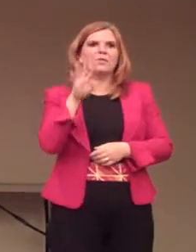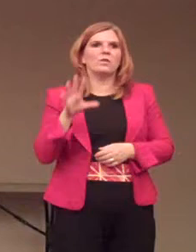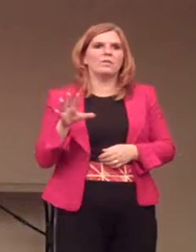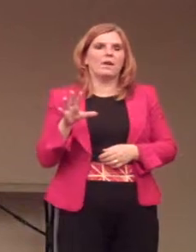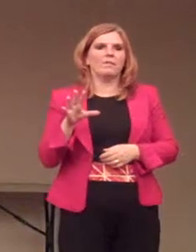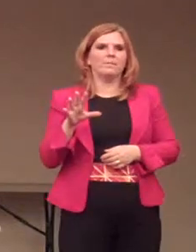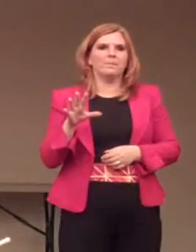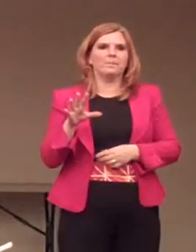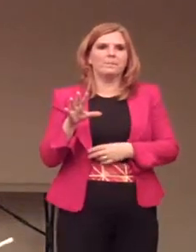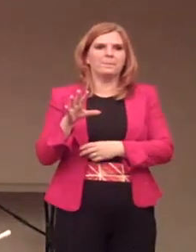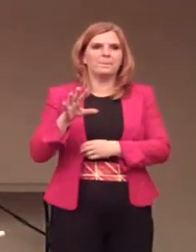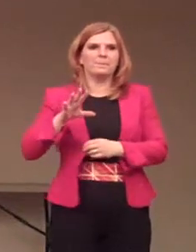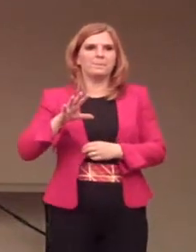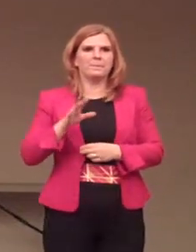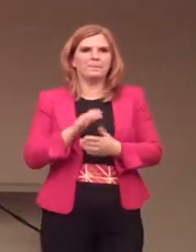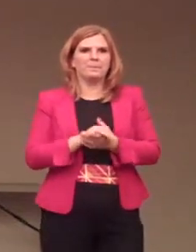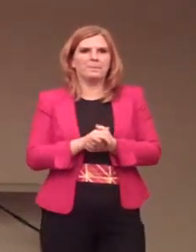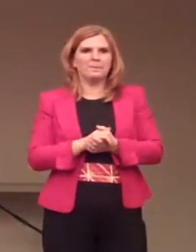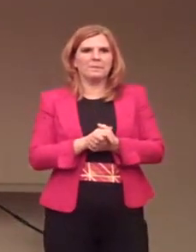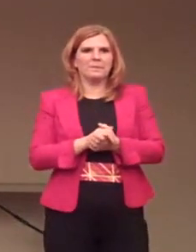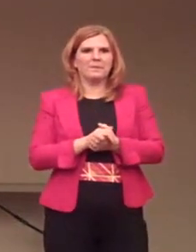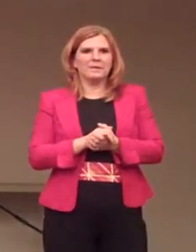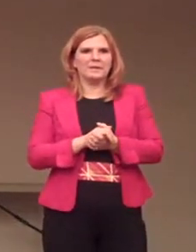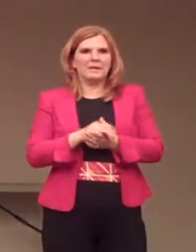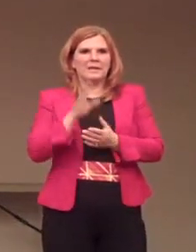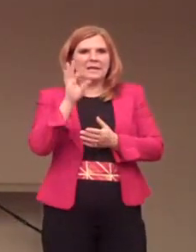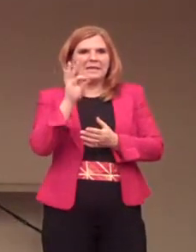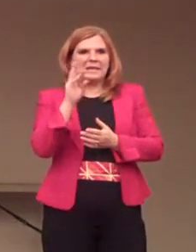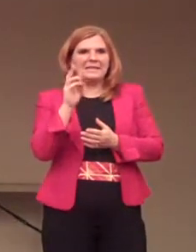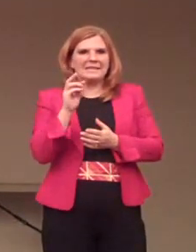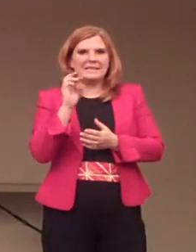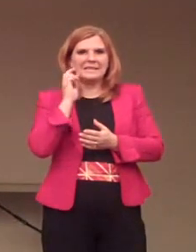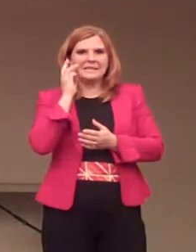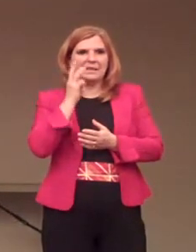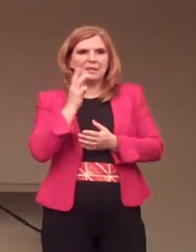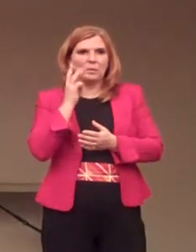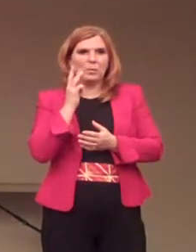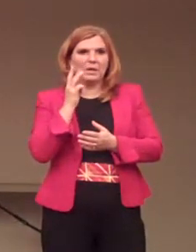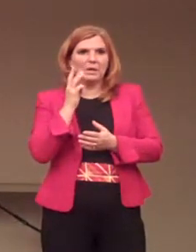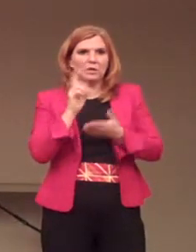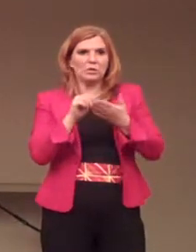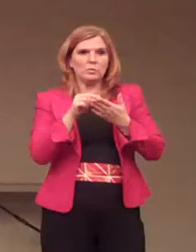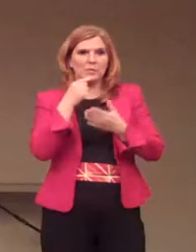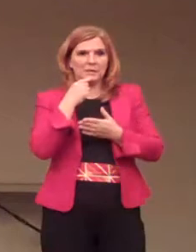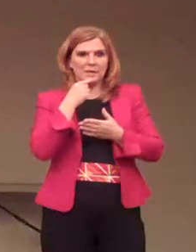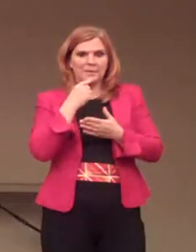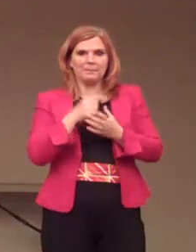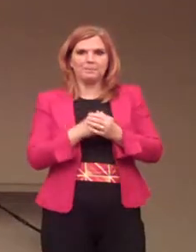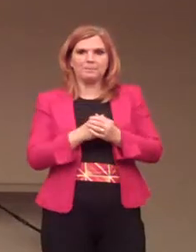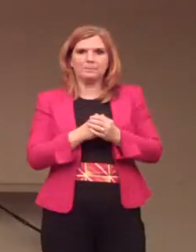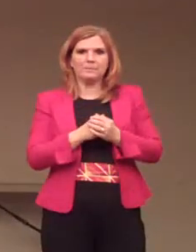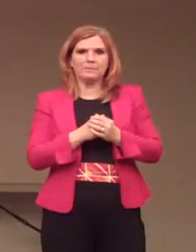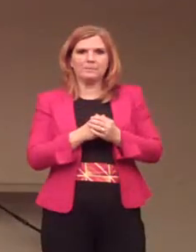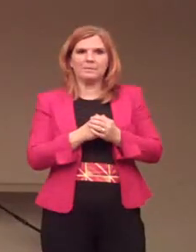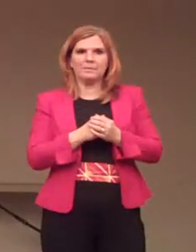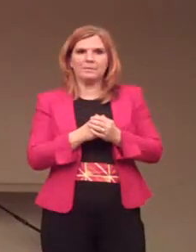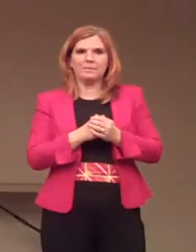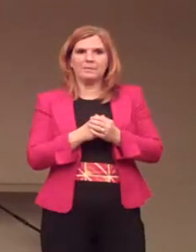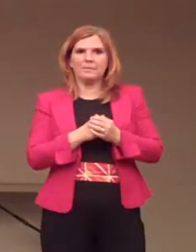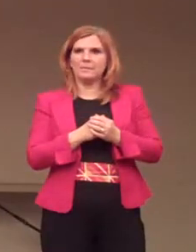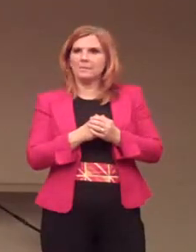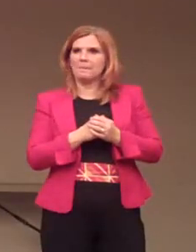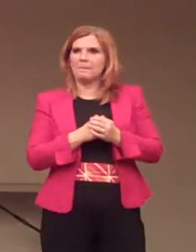1845. Okay? In 1860, the Wheeling Intelligencer said, you familiar with the